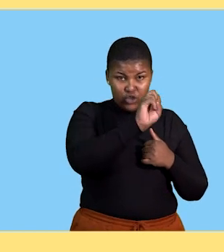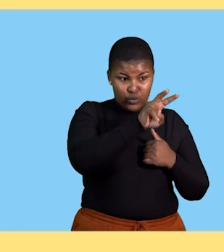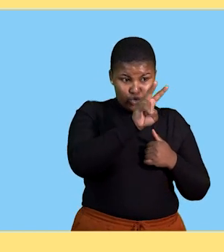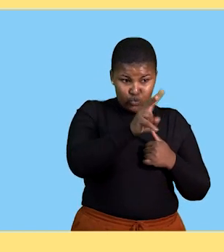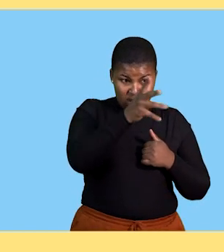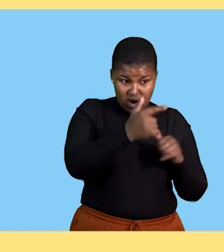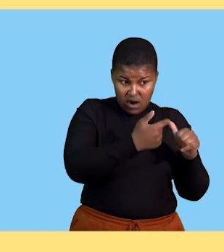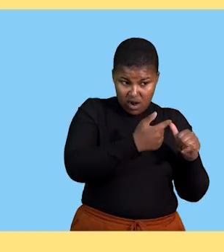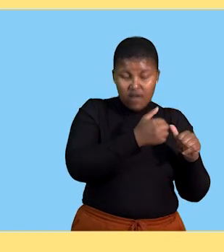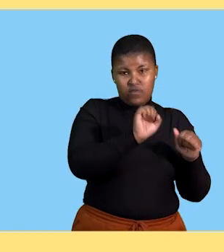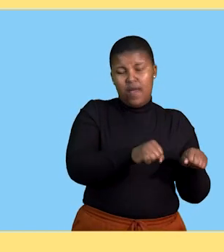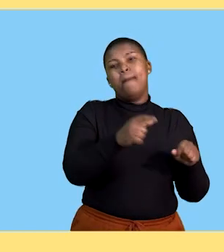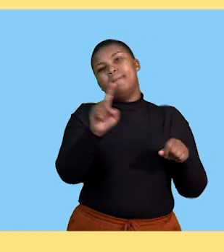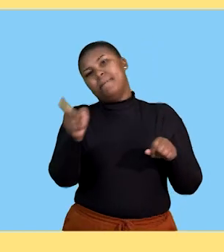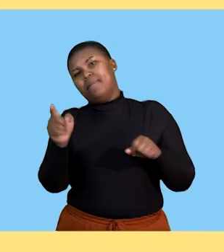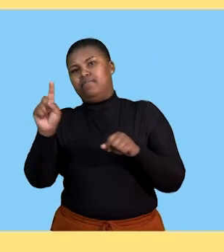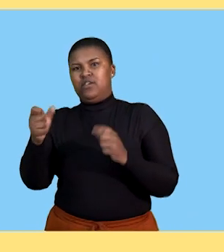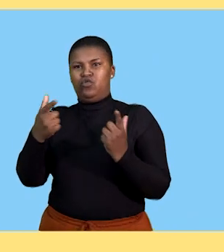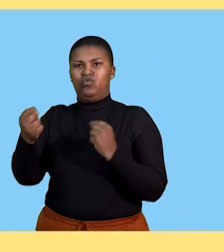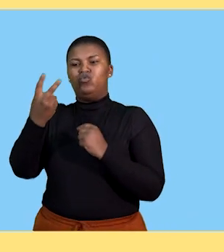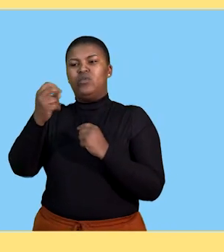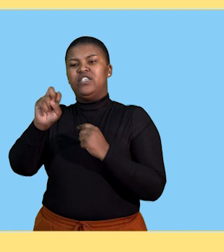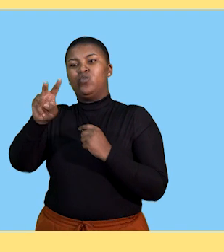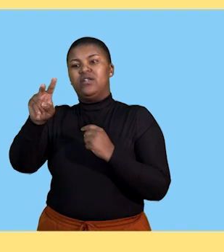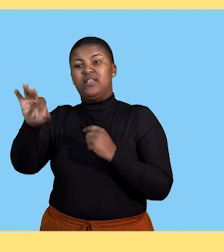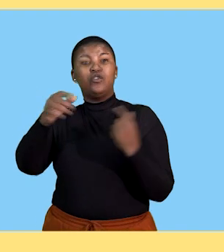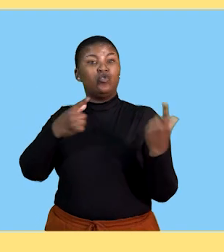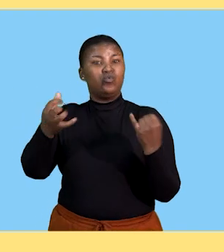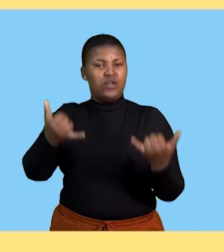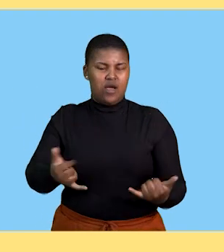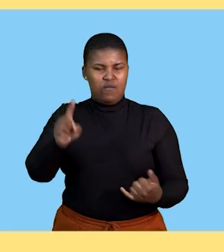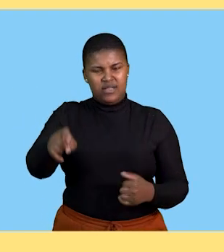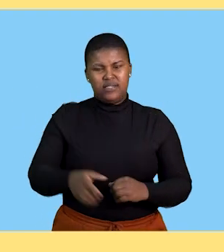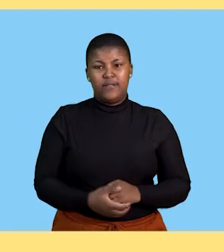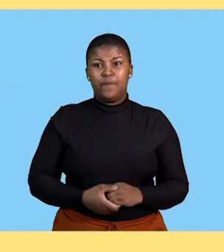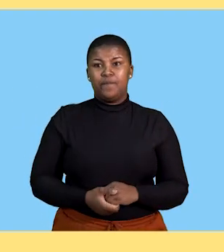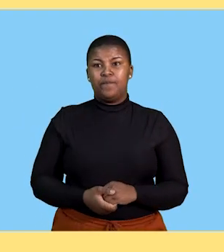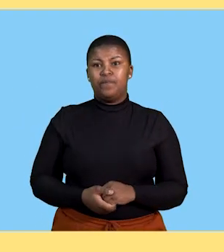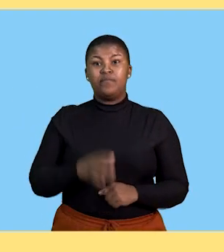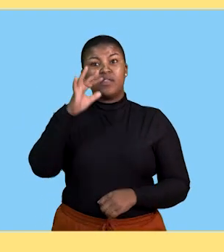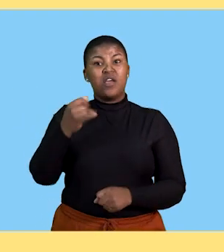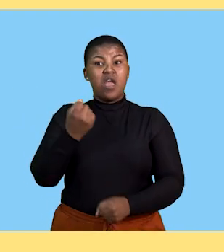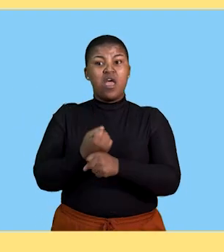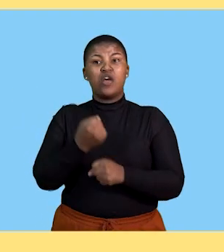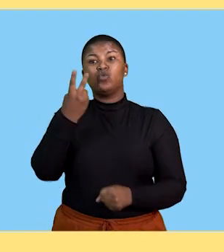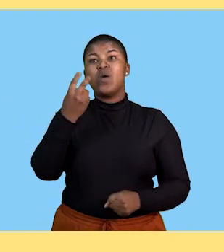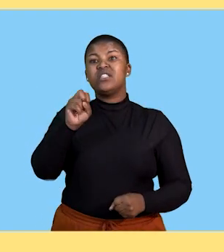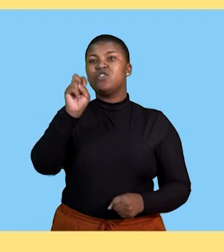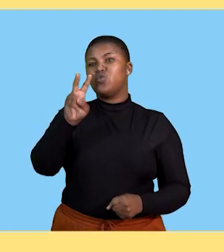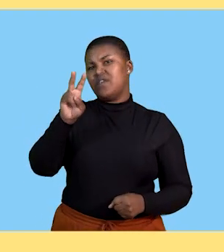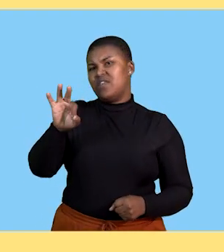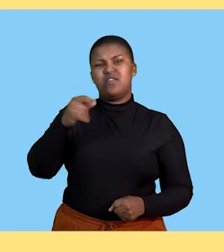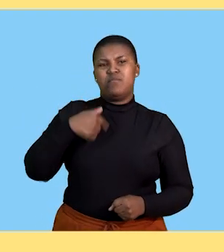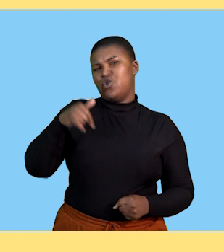year 2023. Let's go and calculate for the year 2023. For the year 2023,